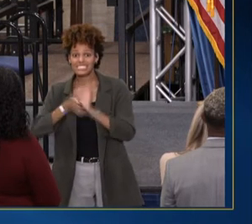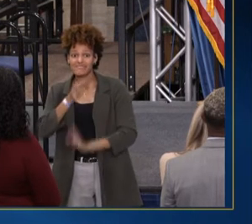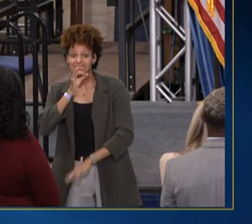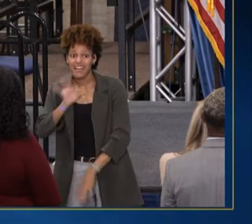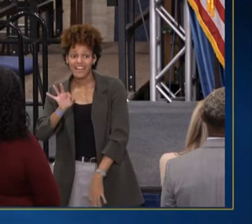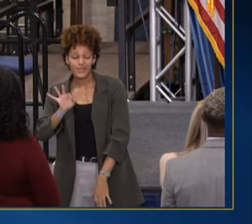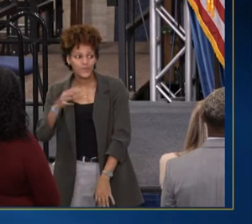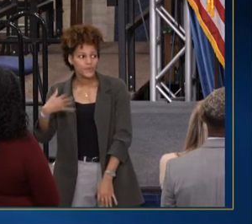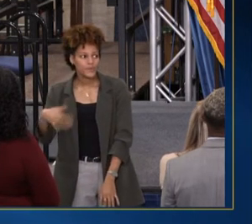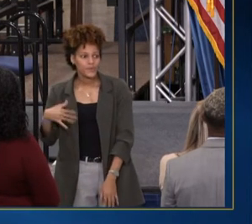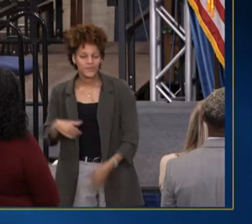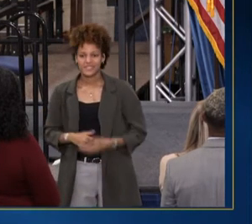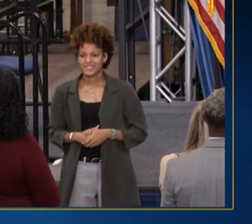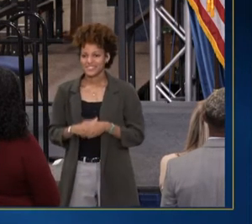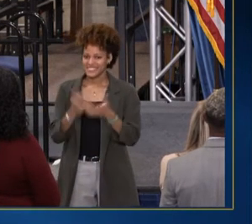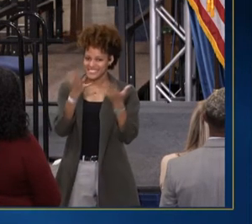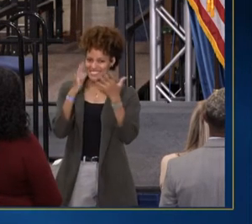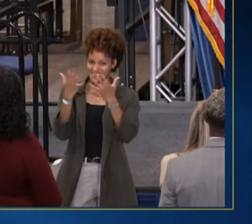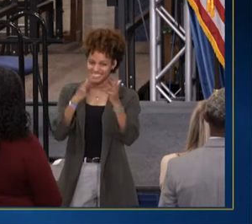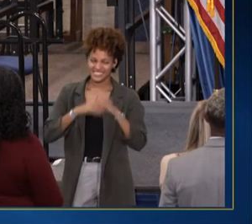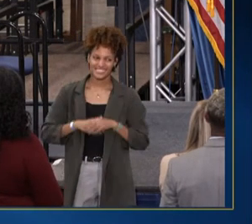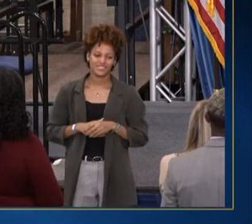turned 9.